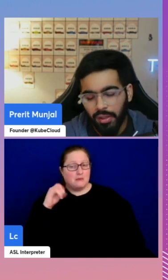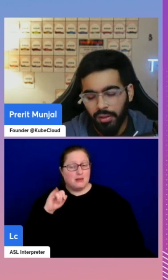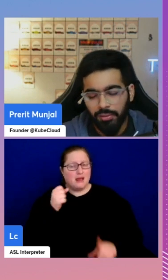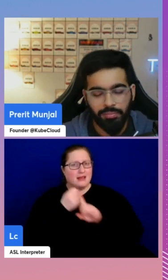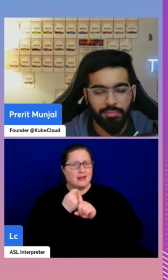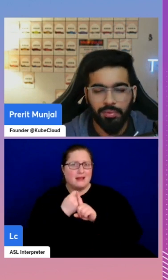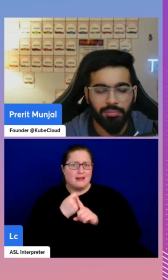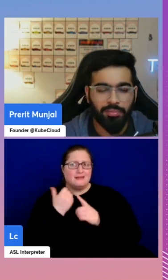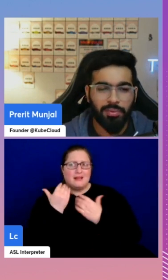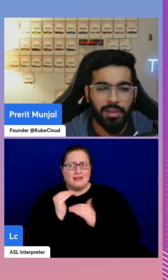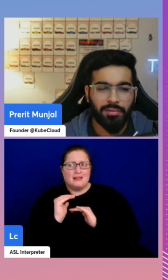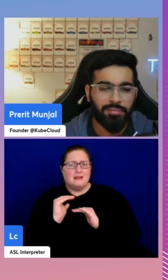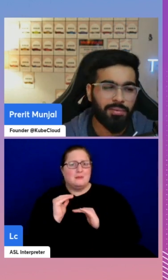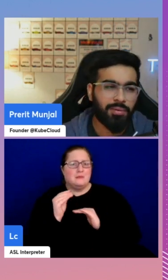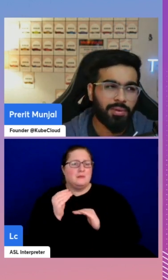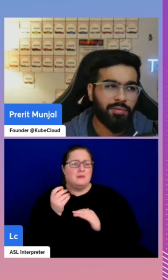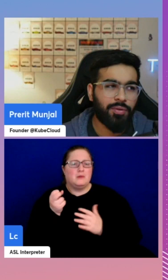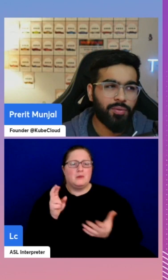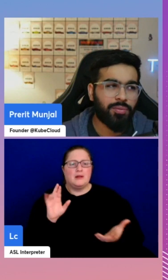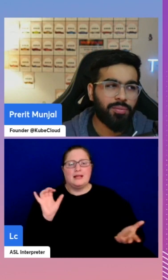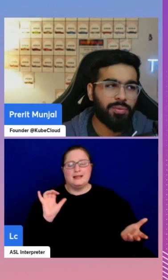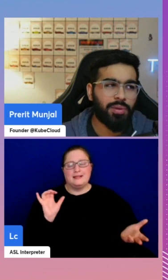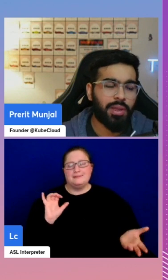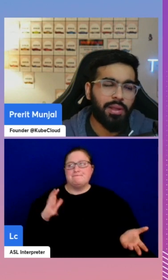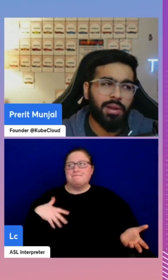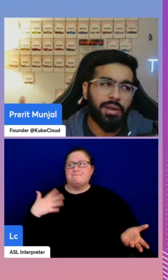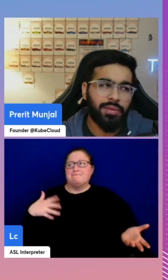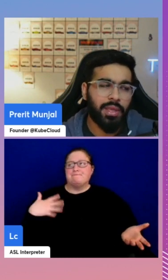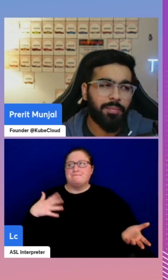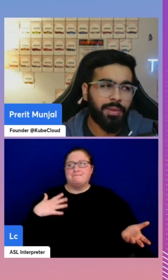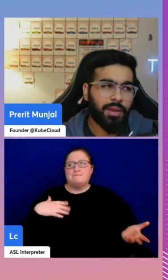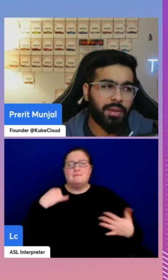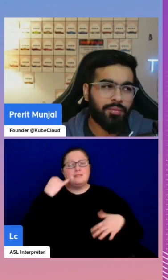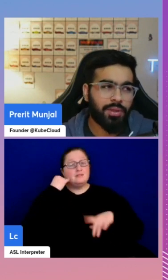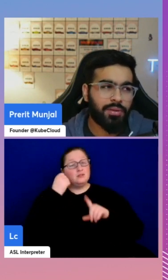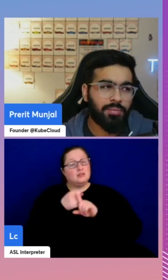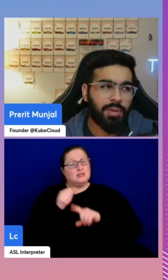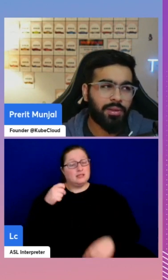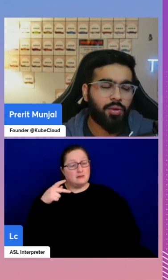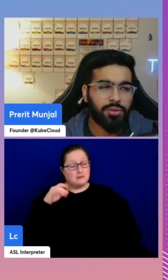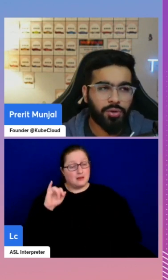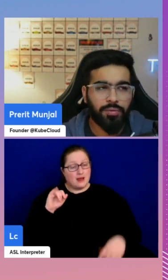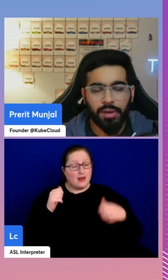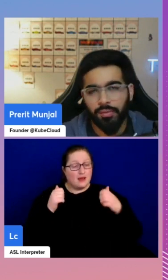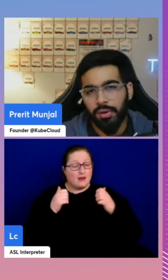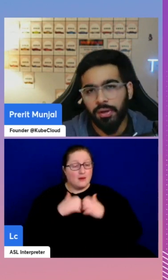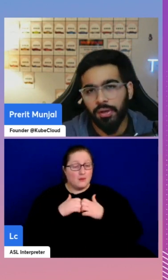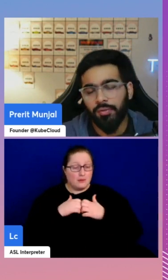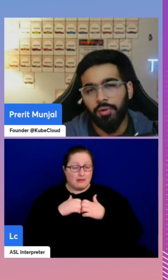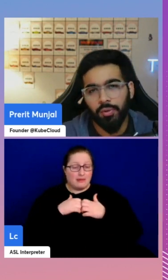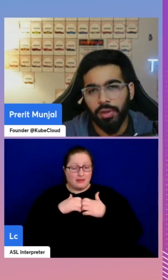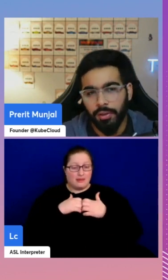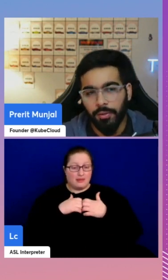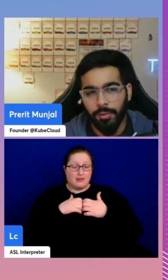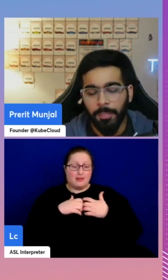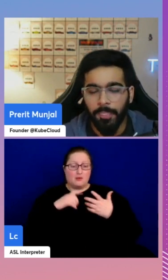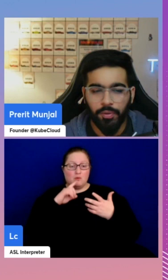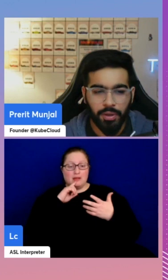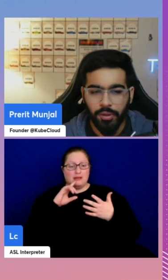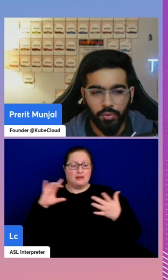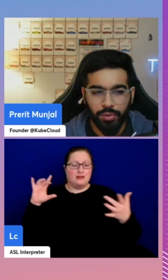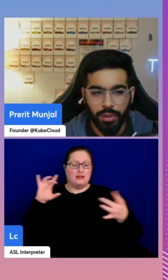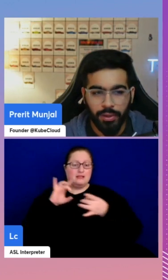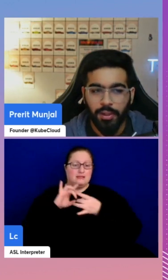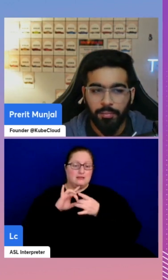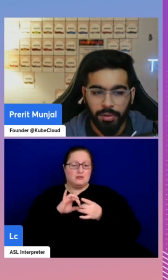or like if you hit the API with like consecutively, it will return you 4 to 9. Okay,